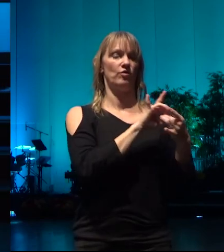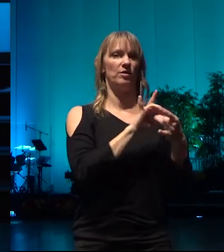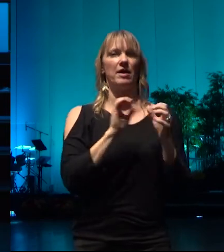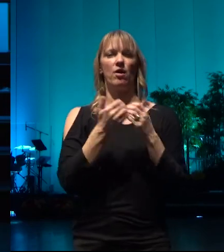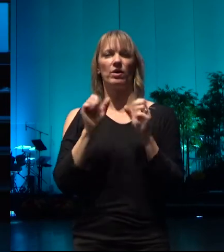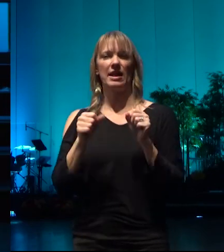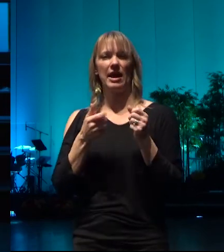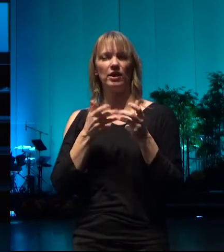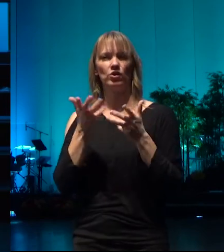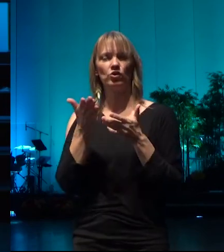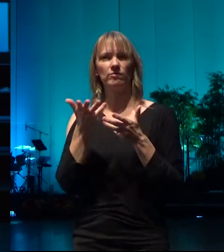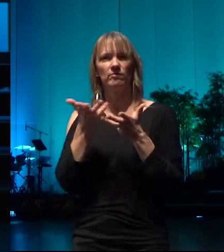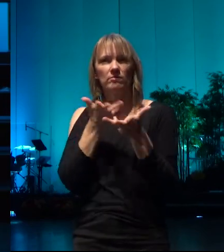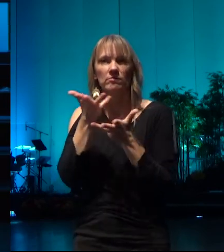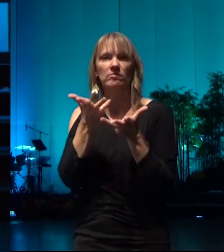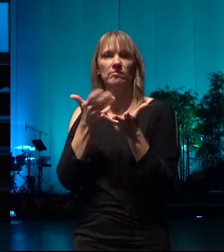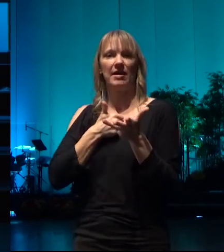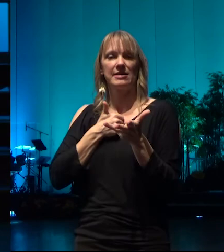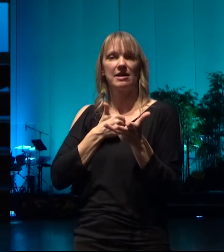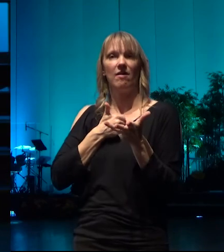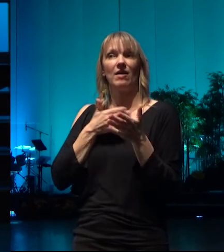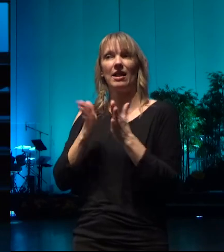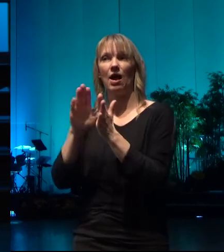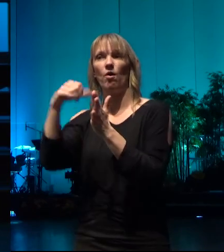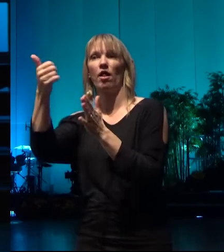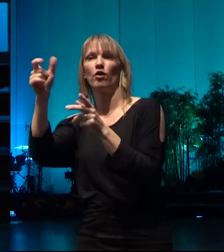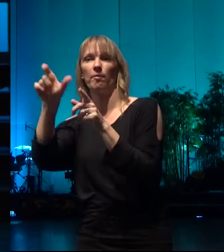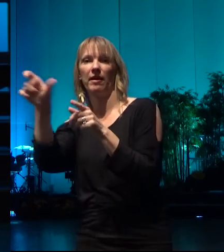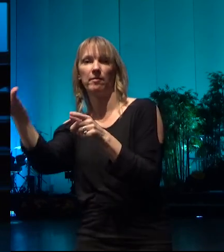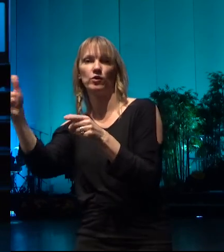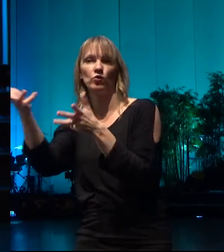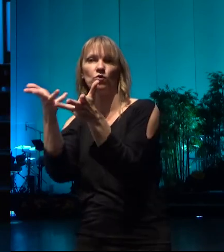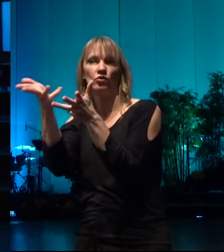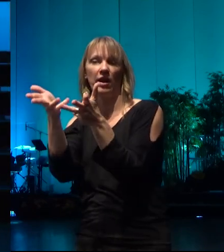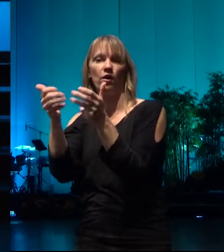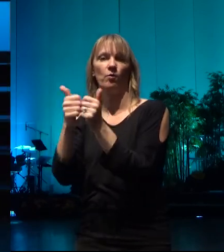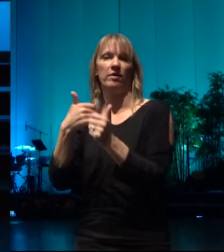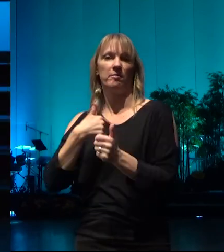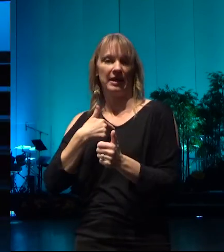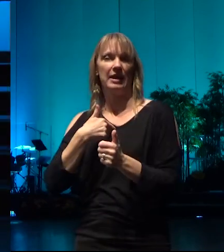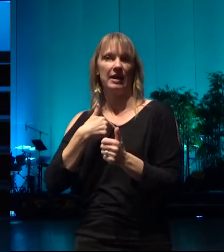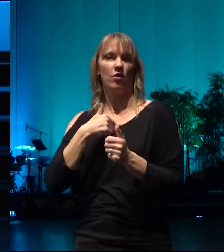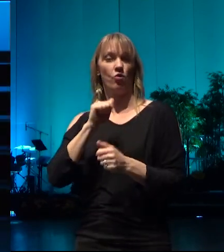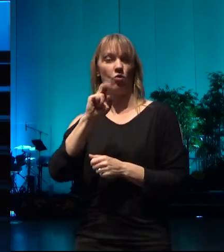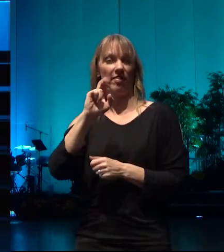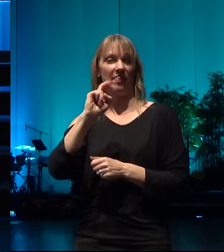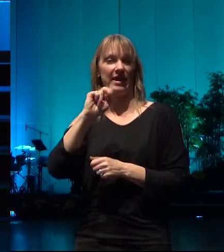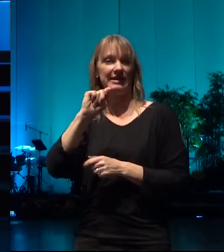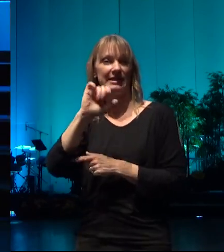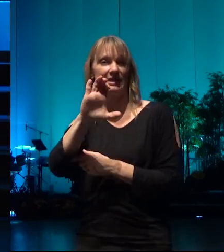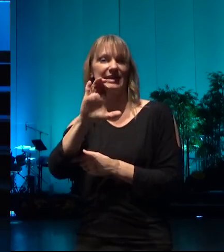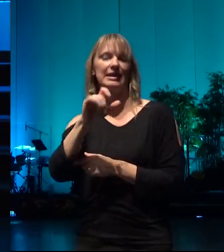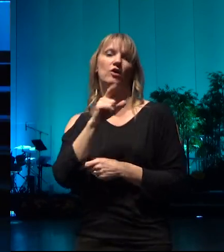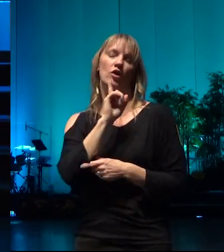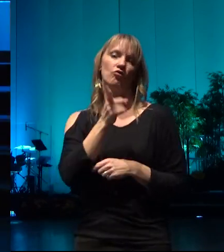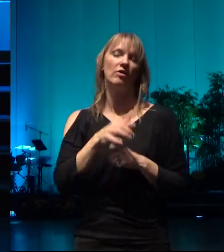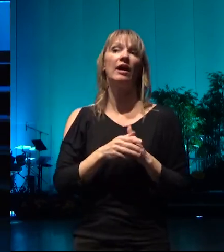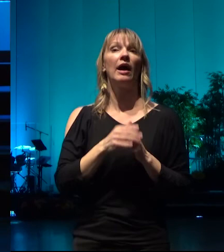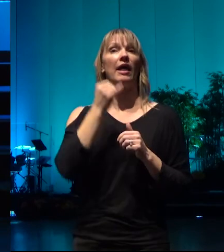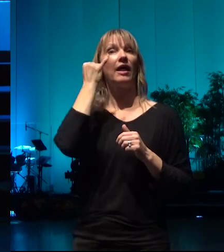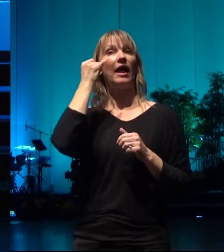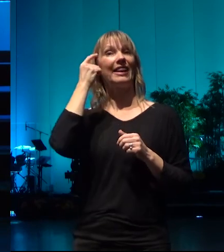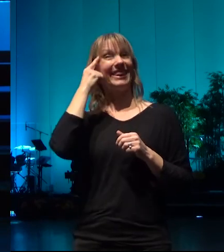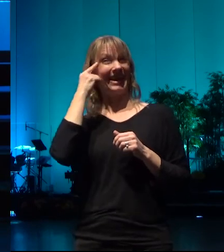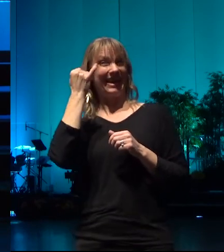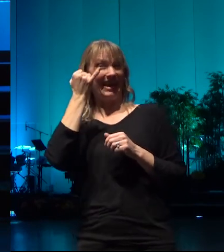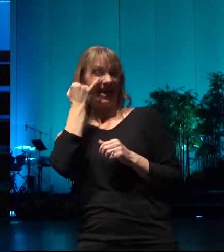we'll find that the more realness that there is, that soft realness that allows each other to be